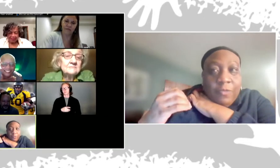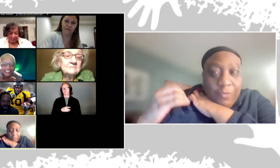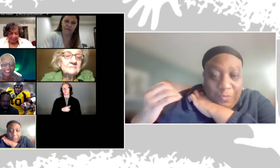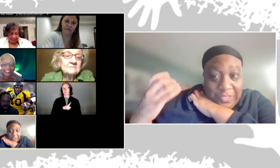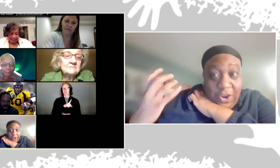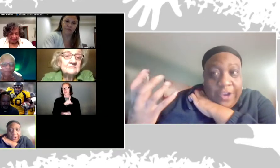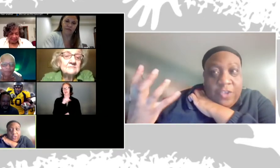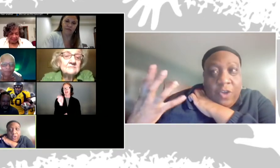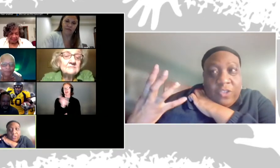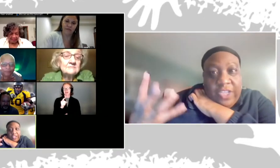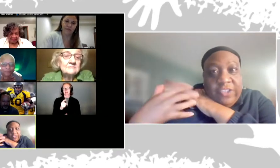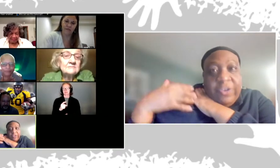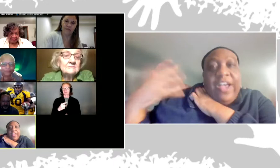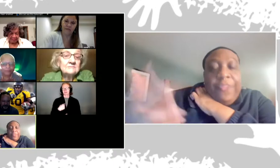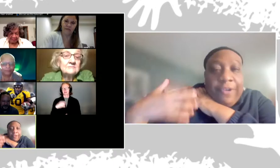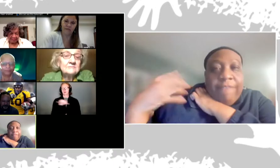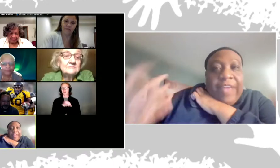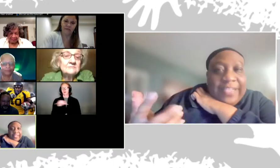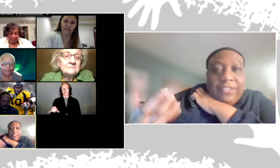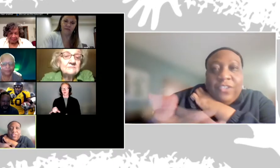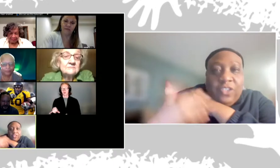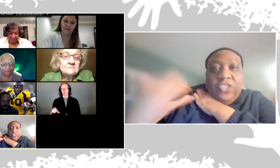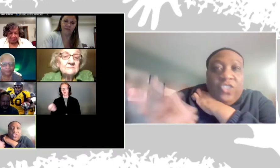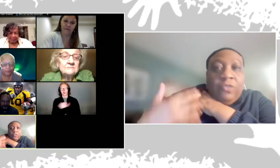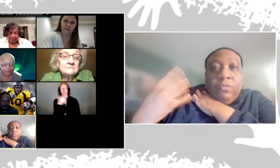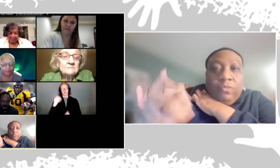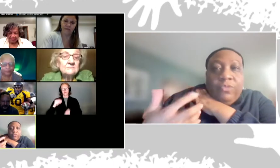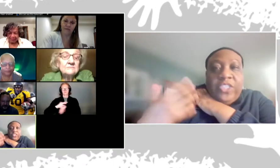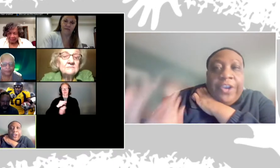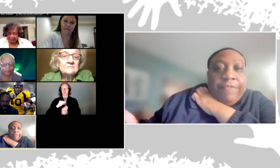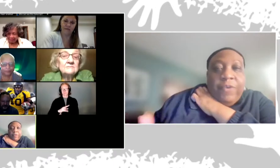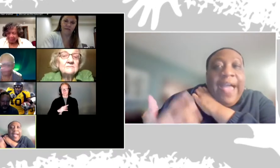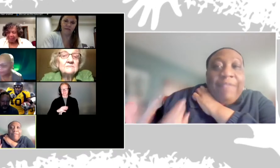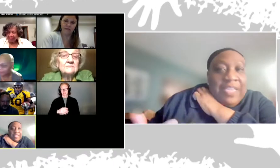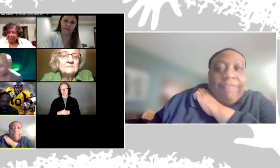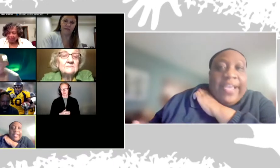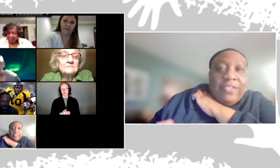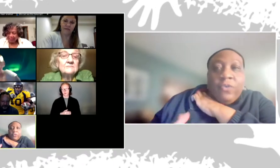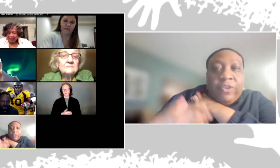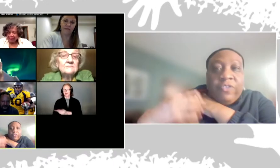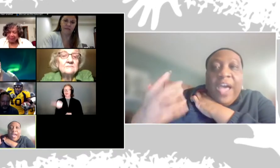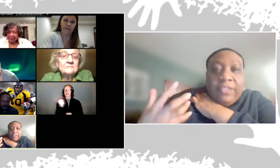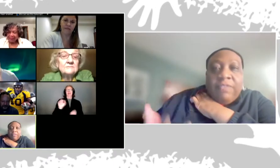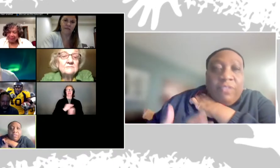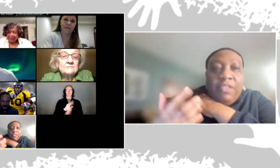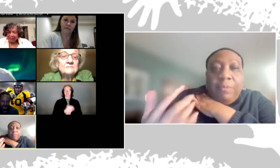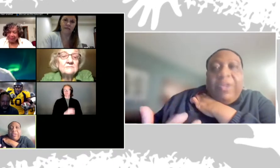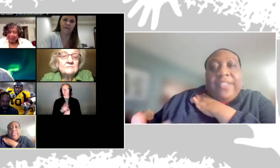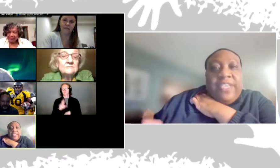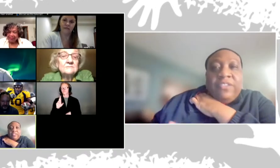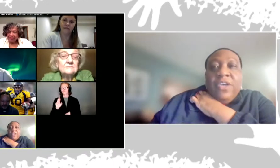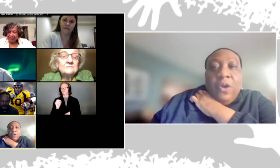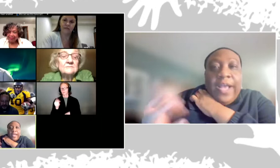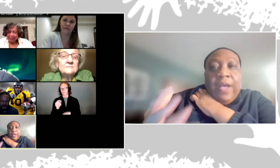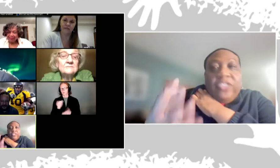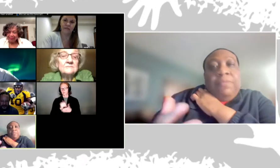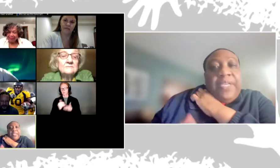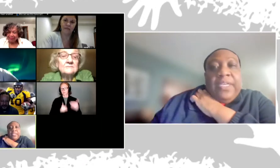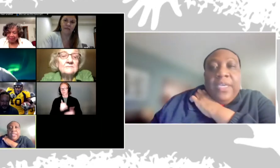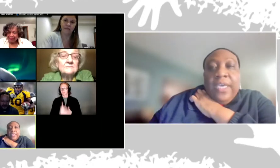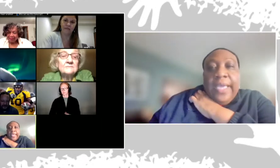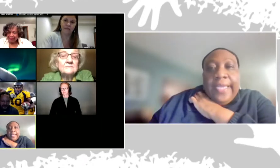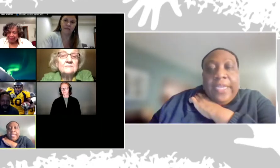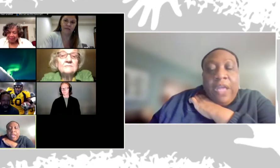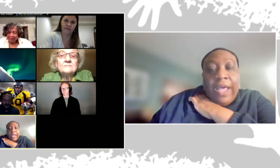also, is there other advice? Could you share if you have any advice or thoughts on the process or how it